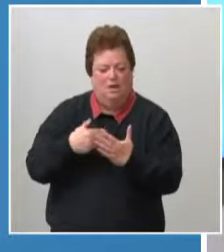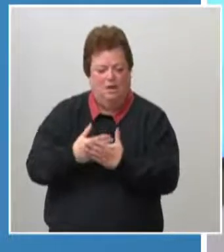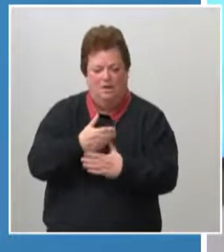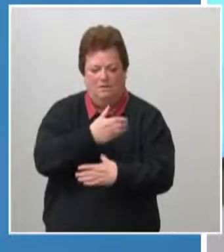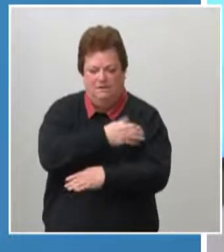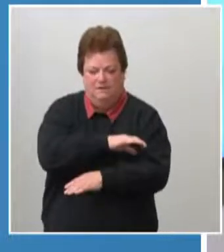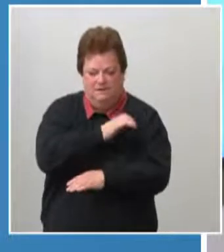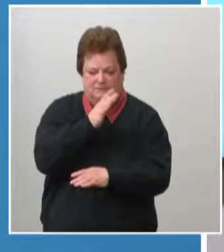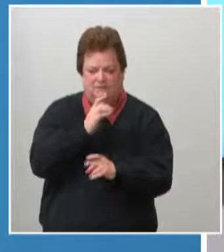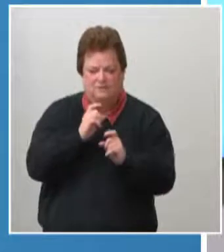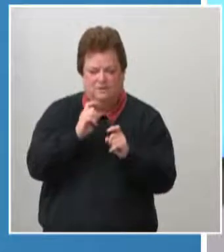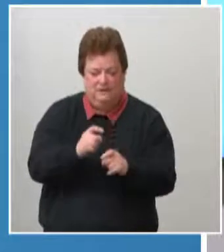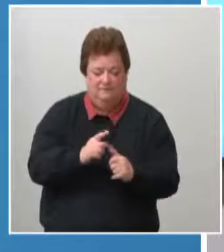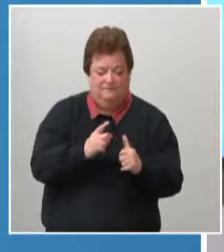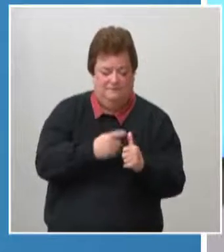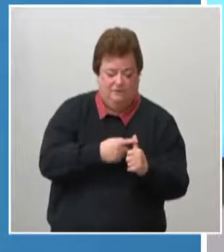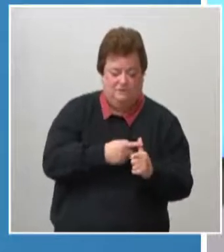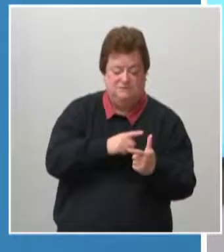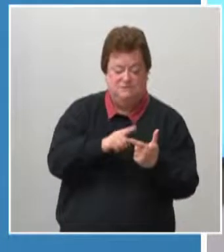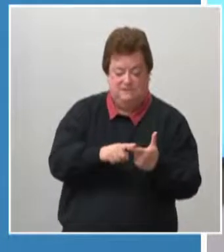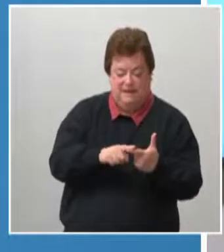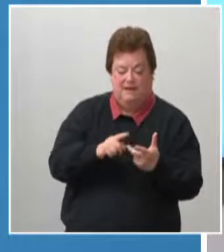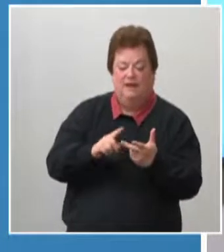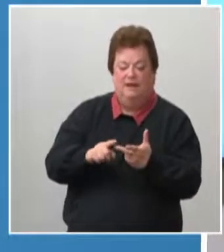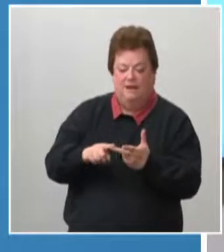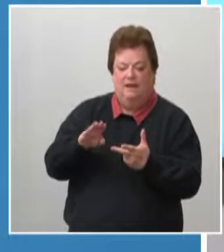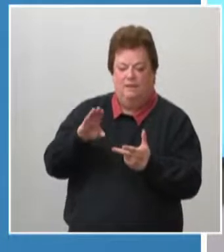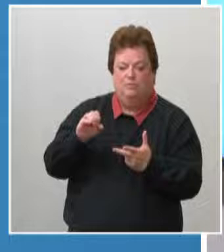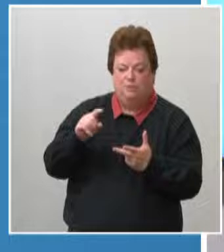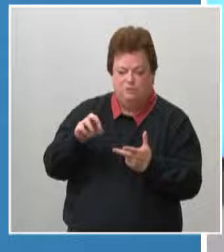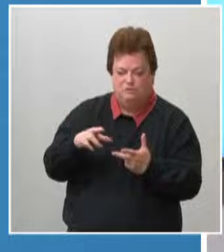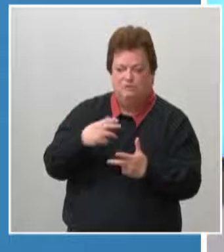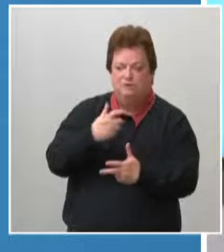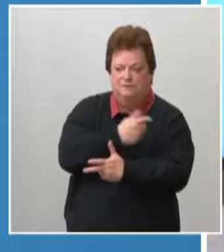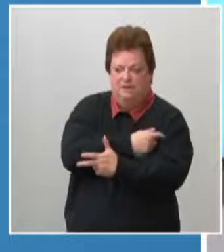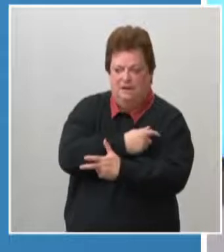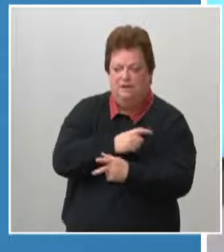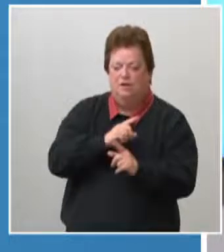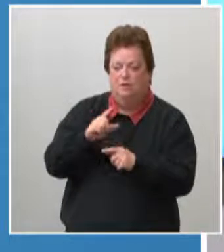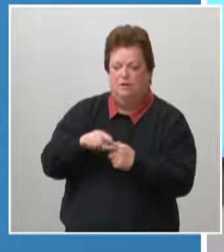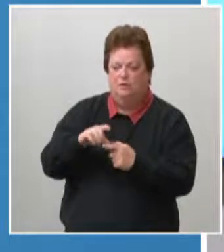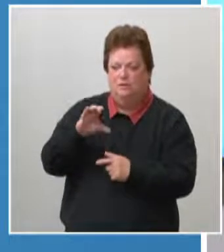will offer first and second doses and boosters. Just go to